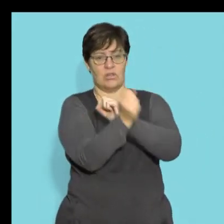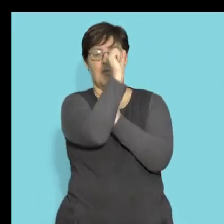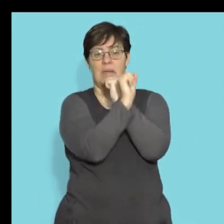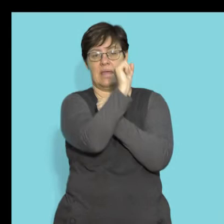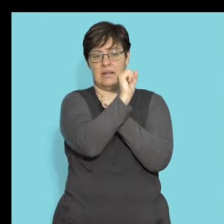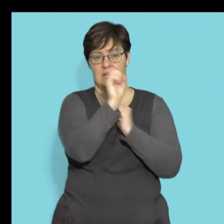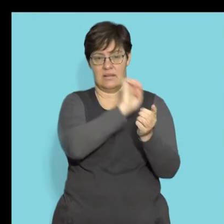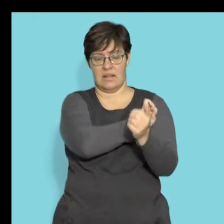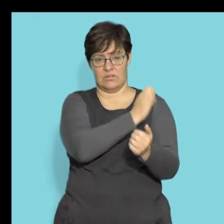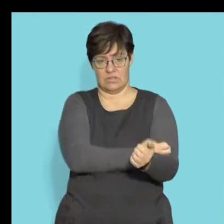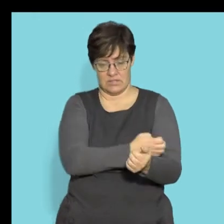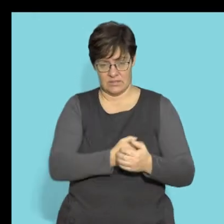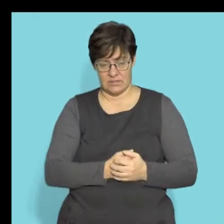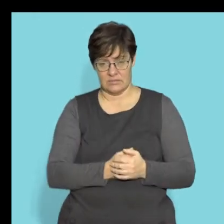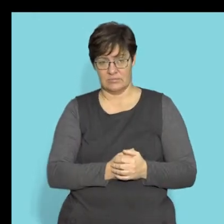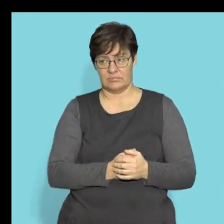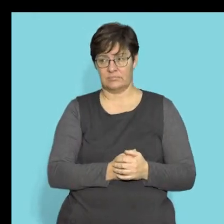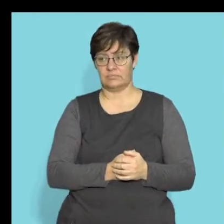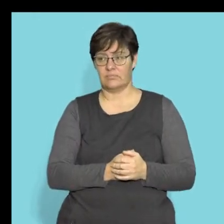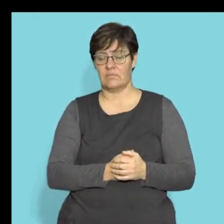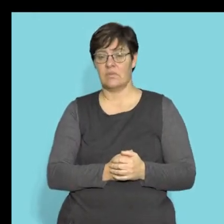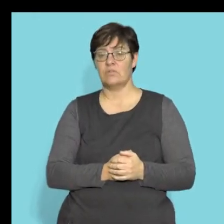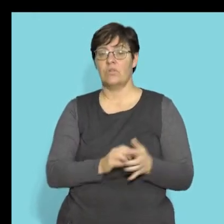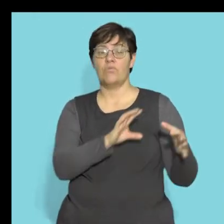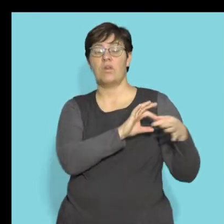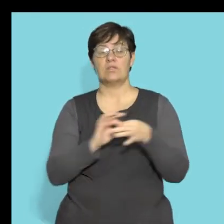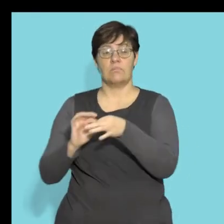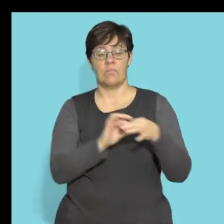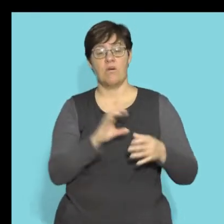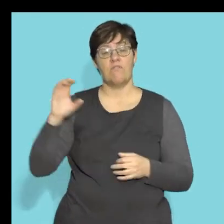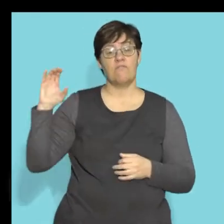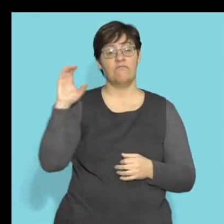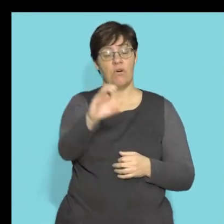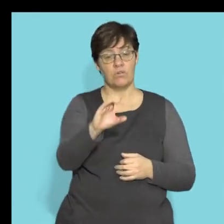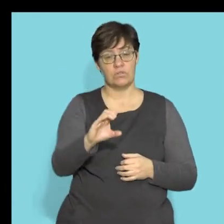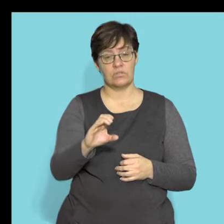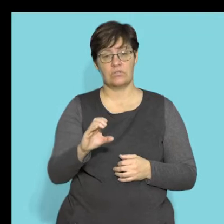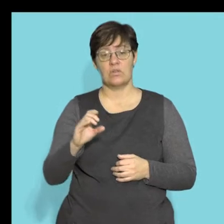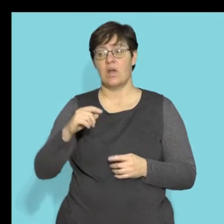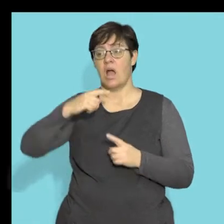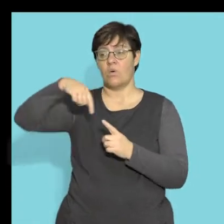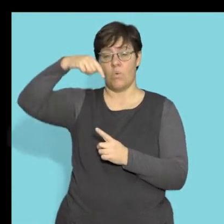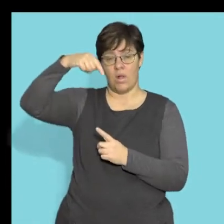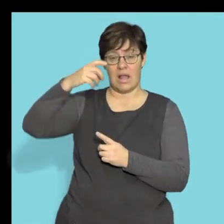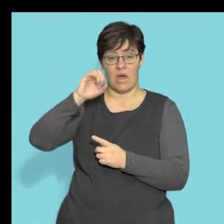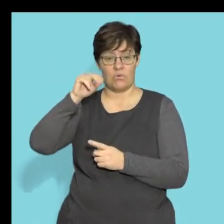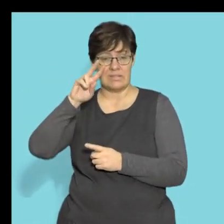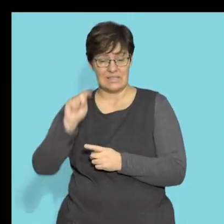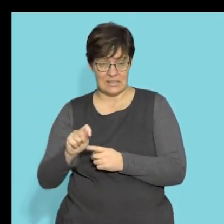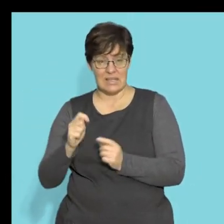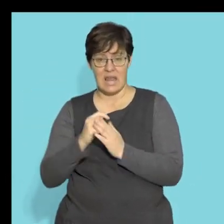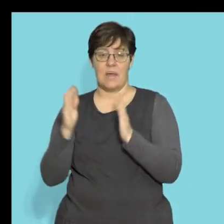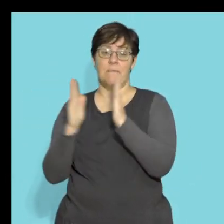it mechanical energy. And we are applying the relationship between force, current in a